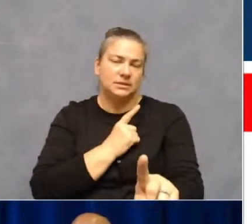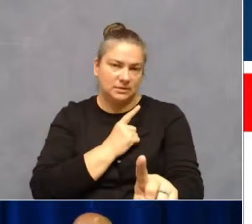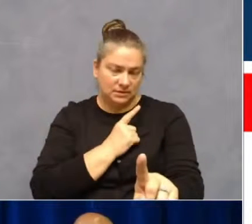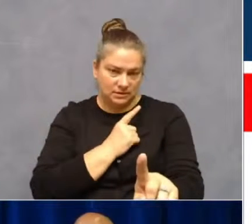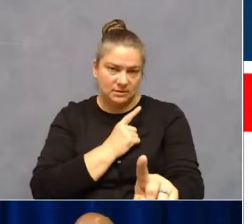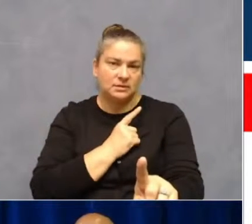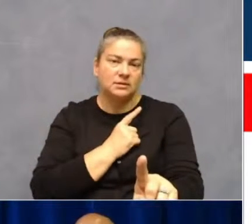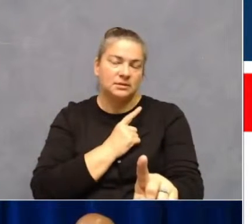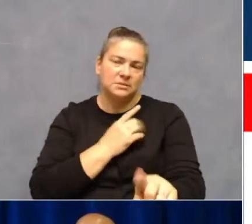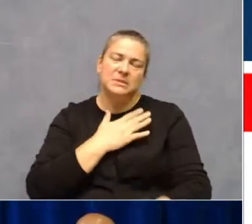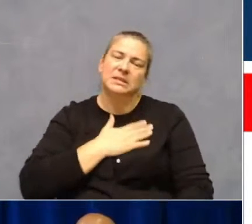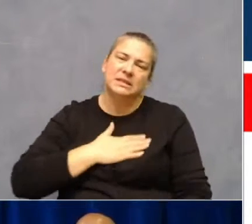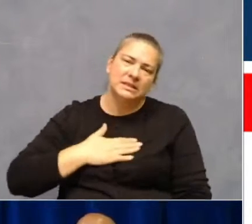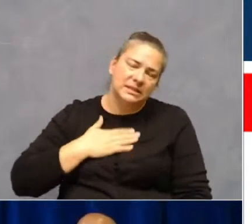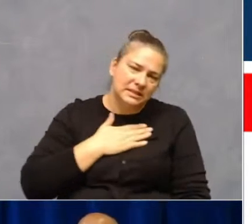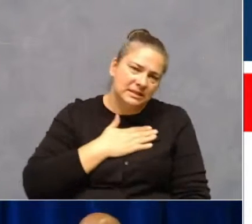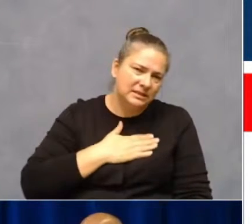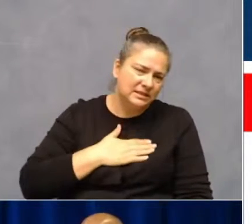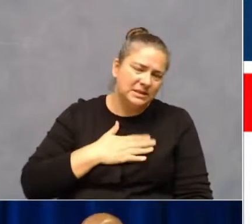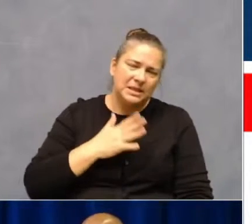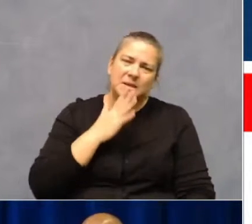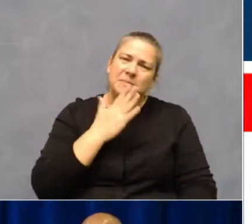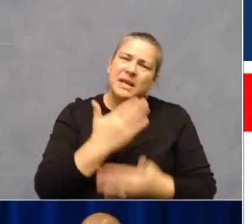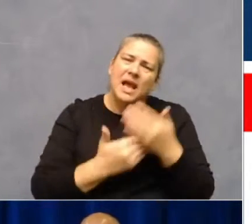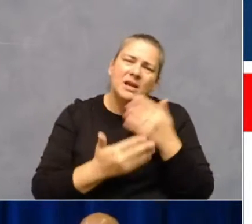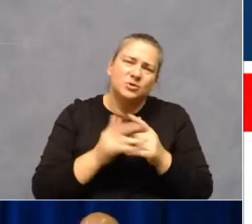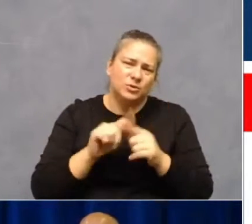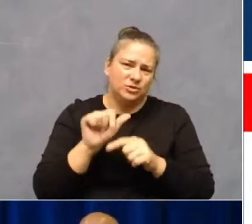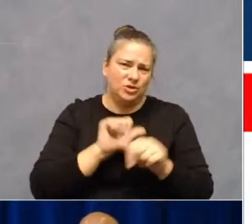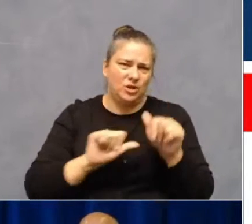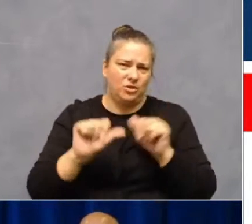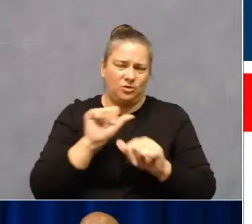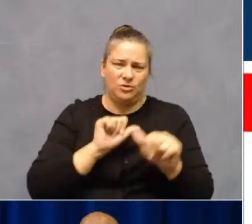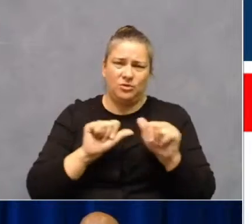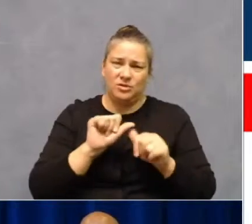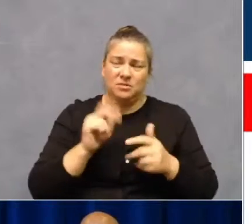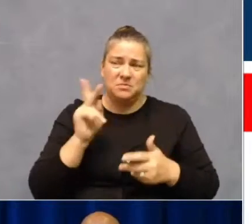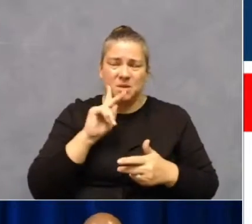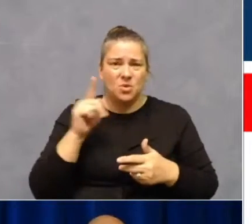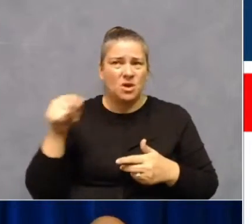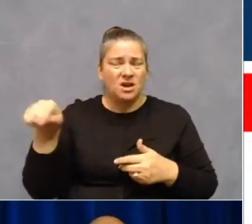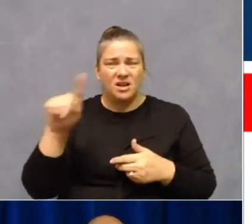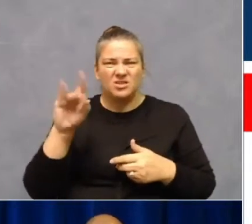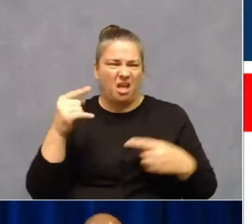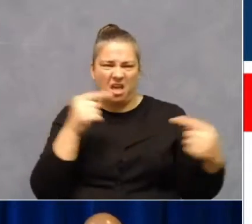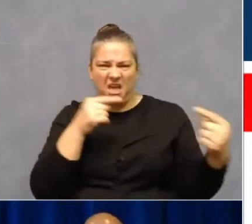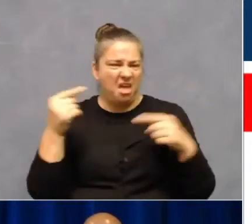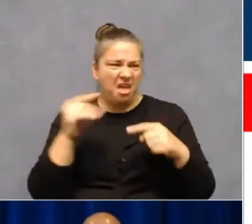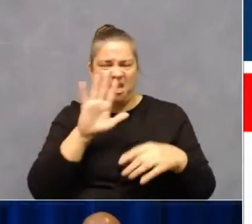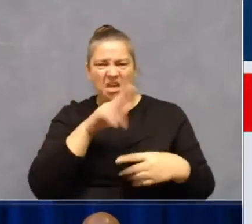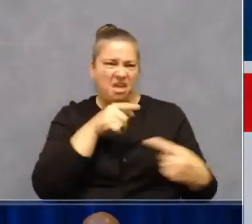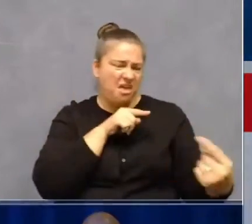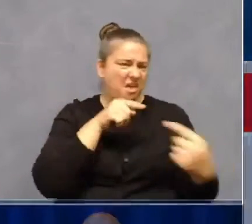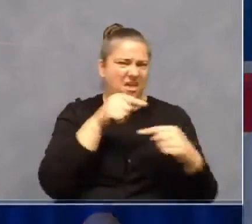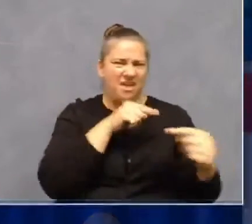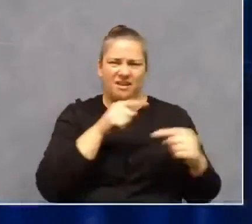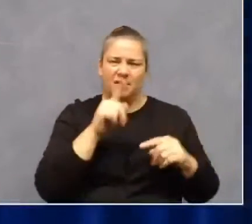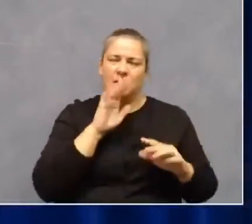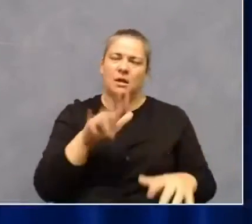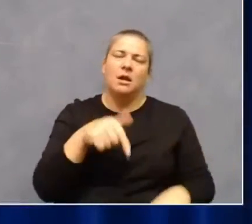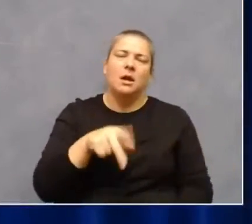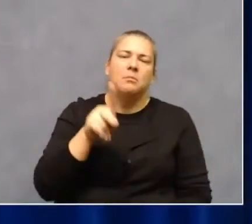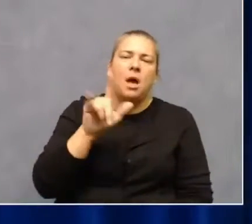please, be kind to each other. People have made controversies where there should not be controversies. This is public health. There's